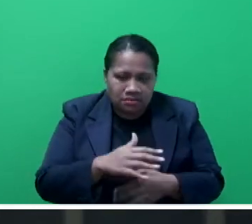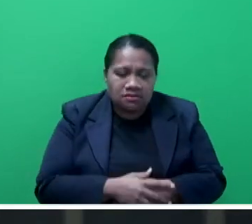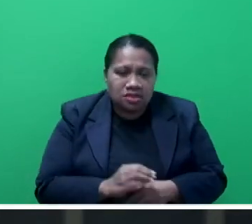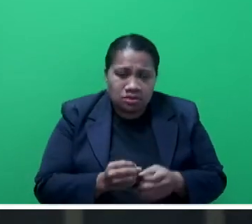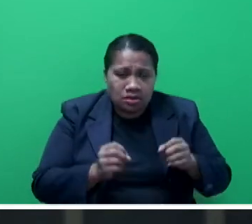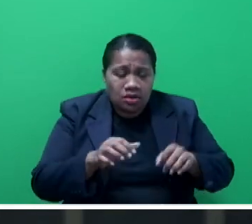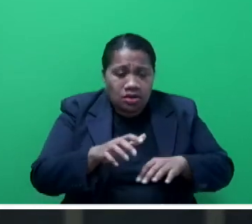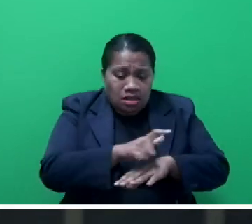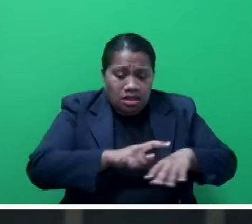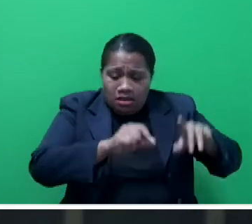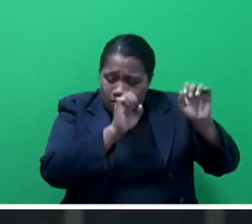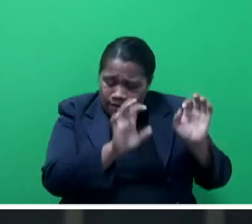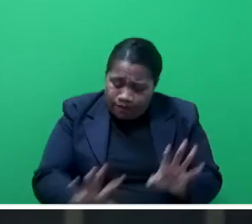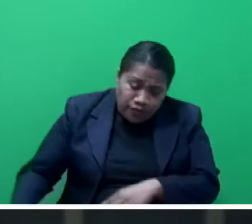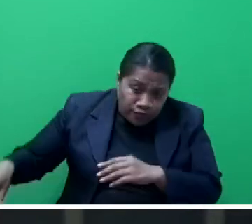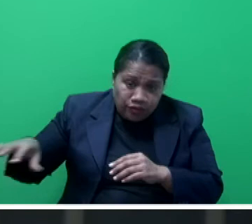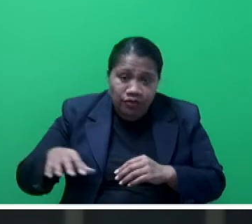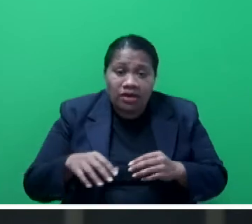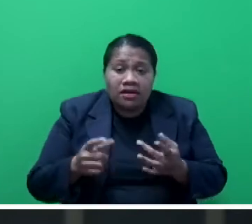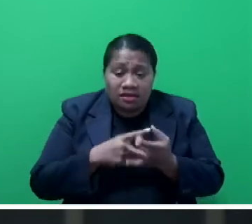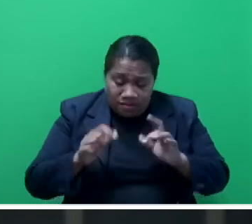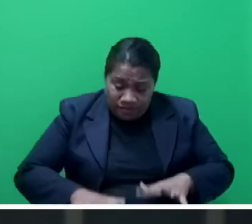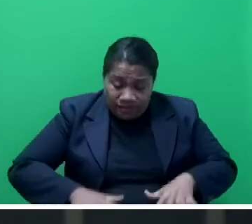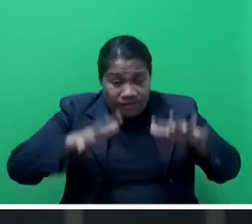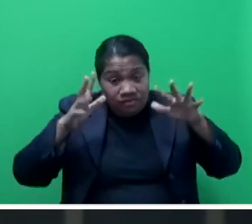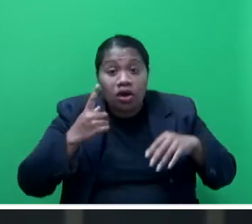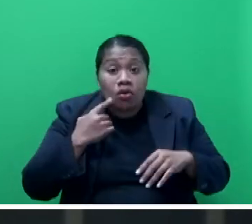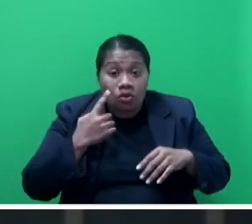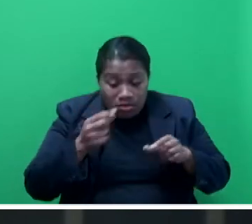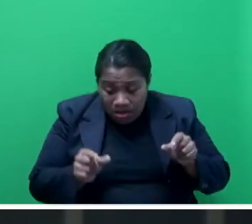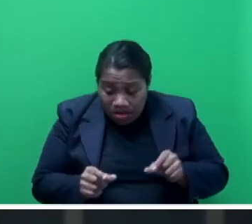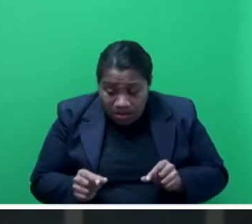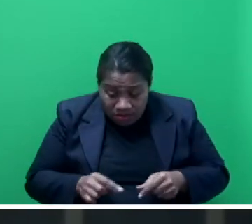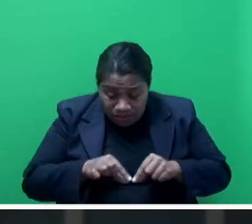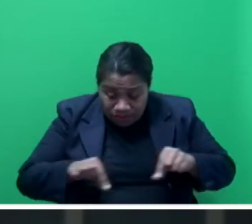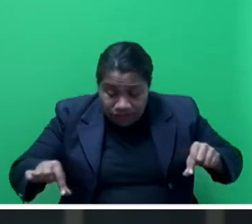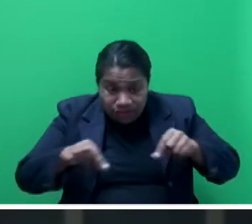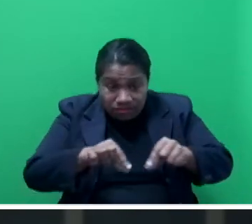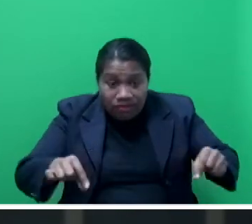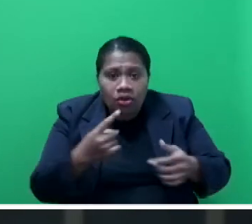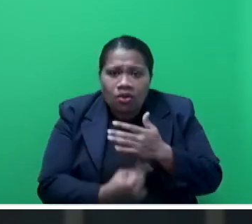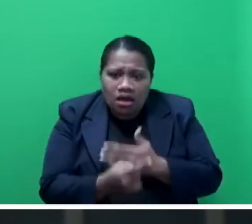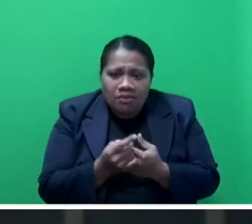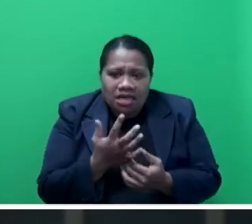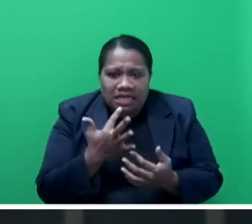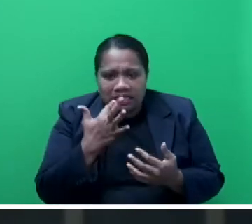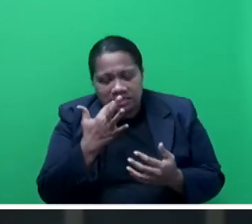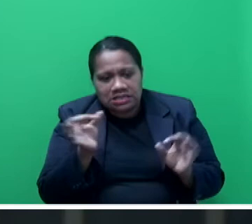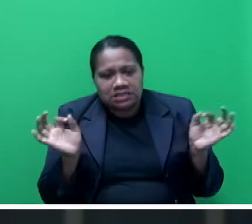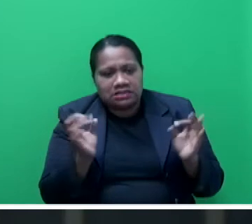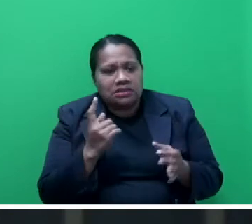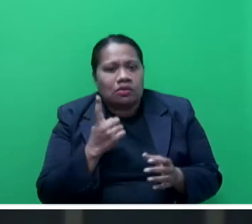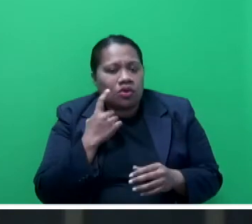landslides, the water systems were affected, and thousands of customers were without water supply for some time. For the past 3 months, Suva and